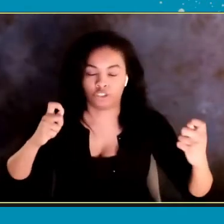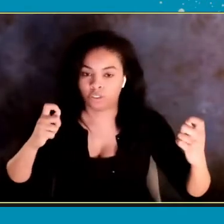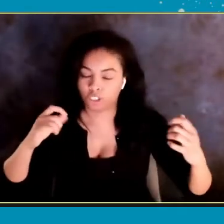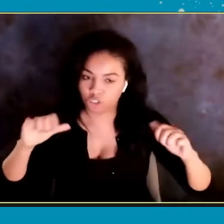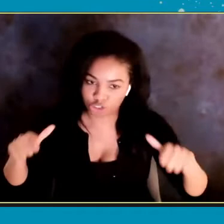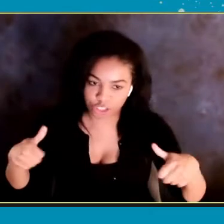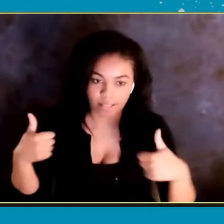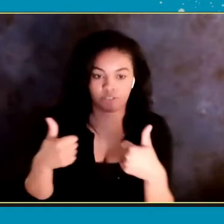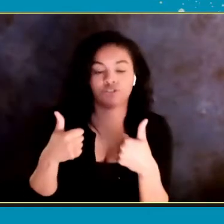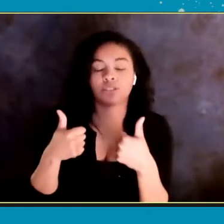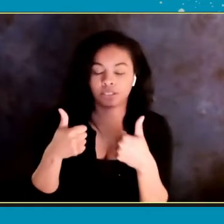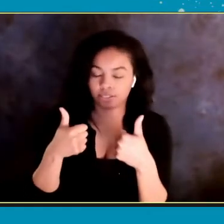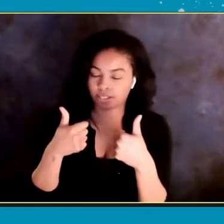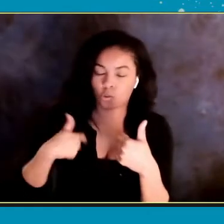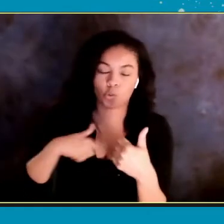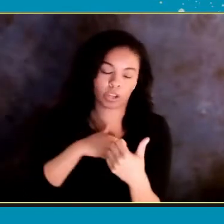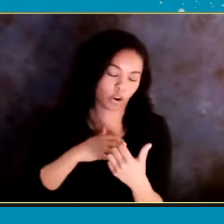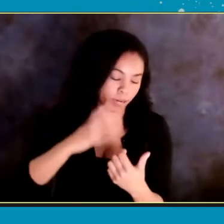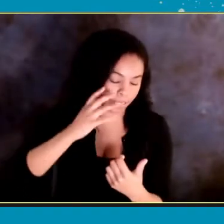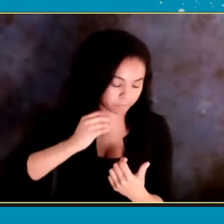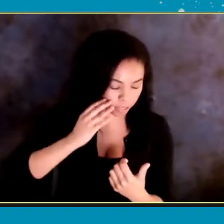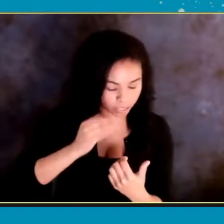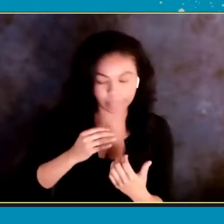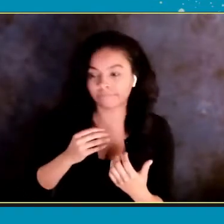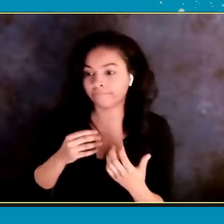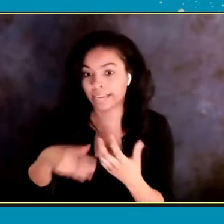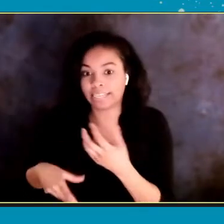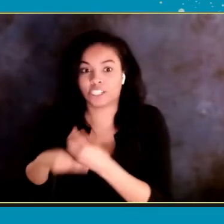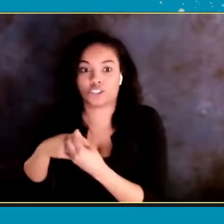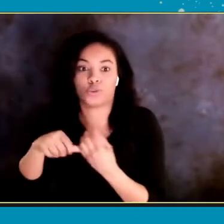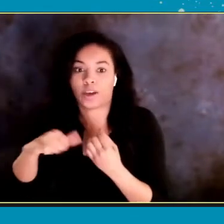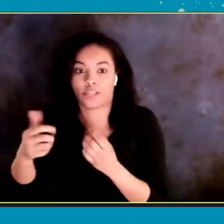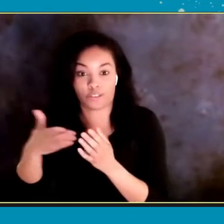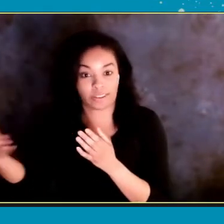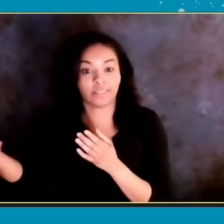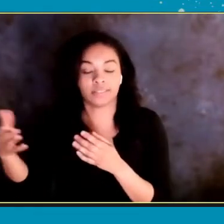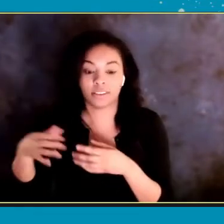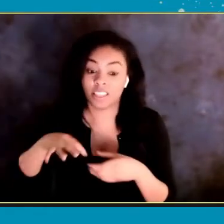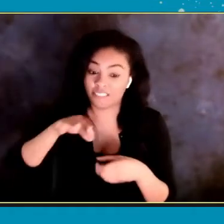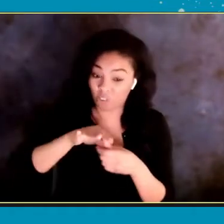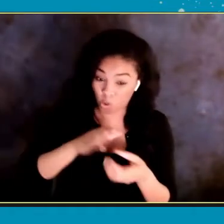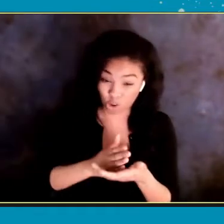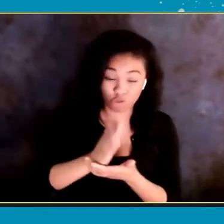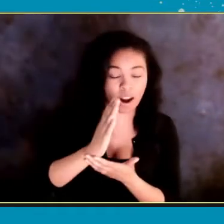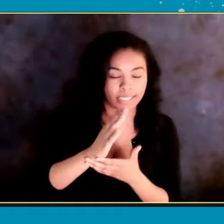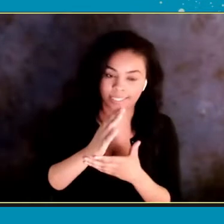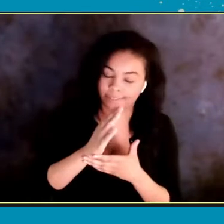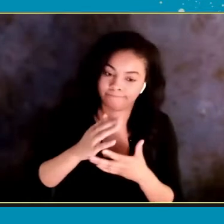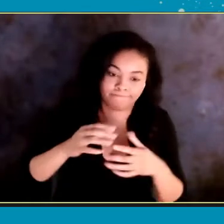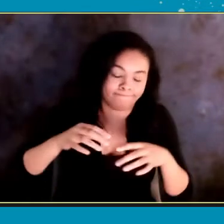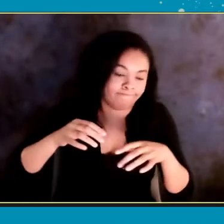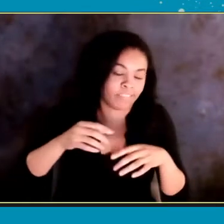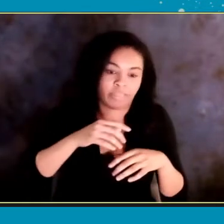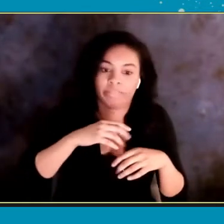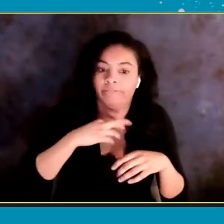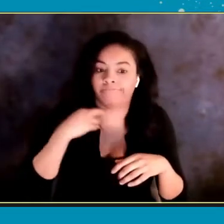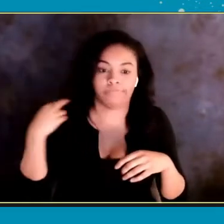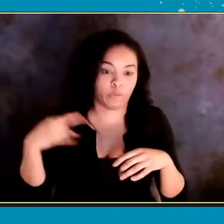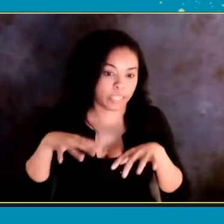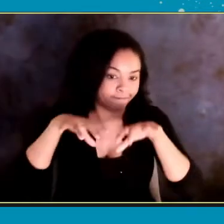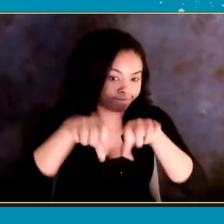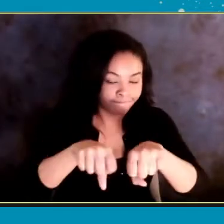addition to everything else in terms of voting rights being under attack, but also the critical opportunity before